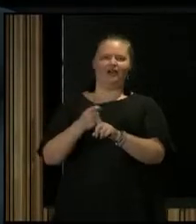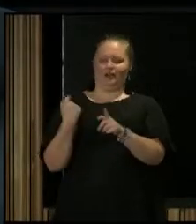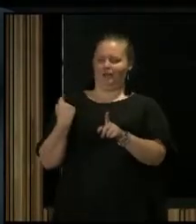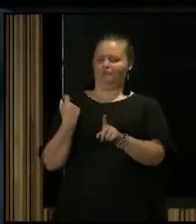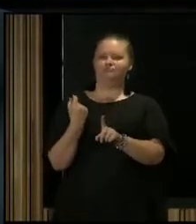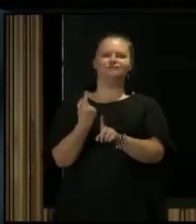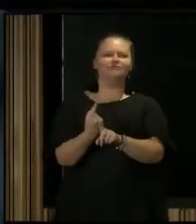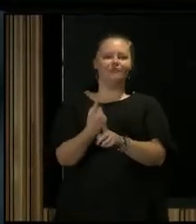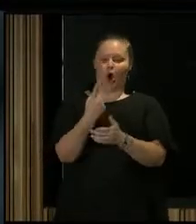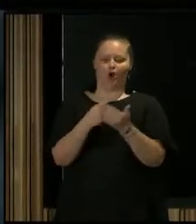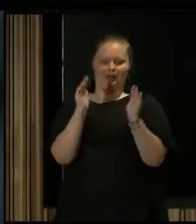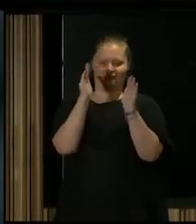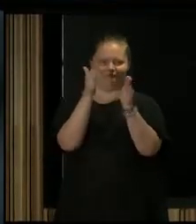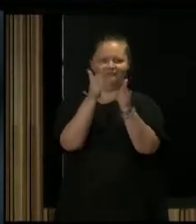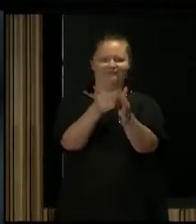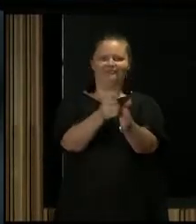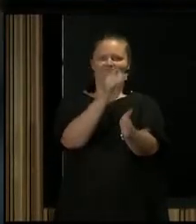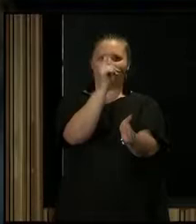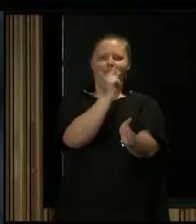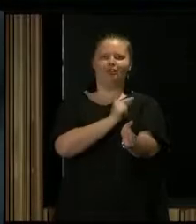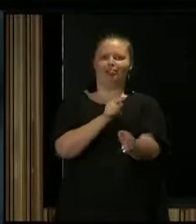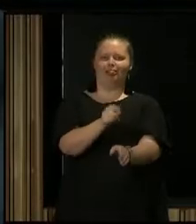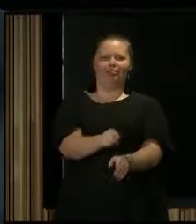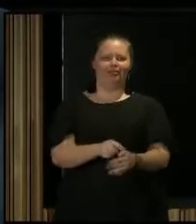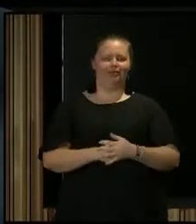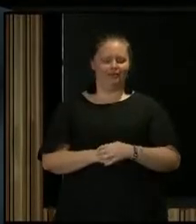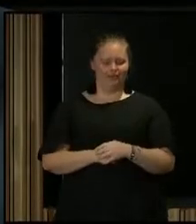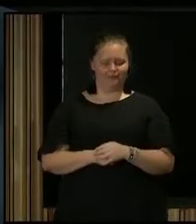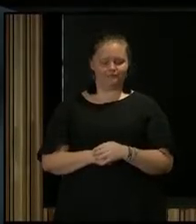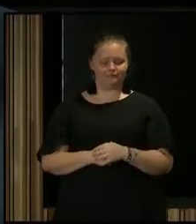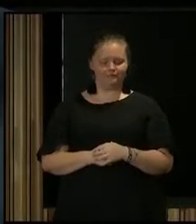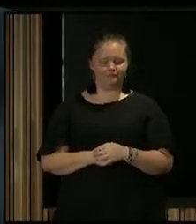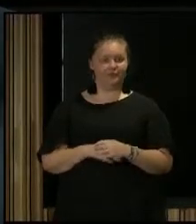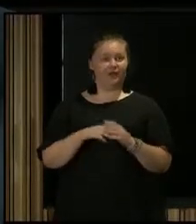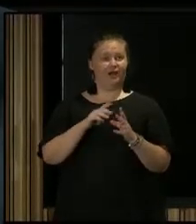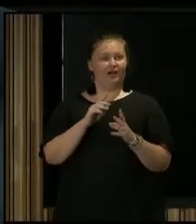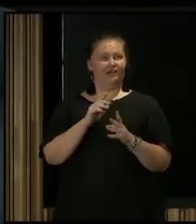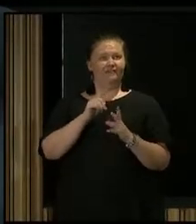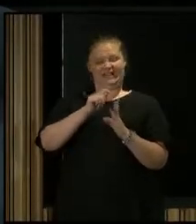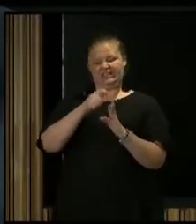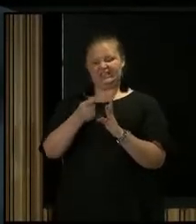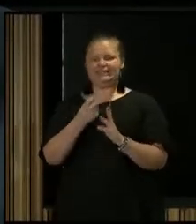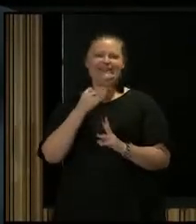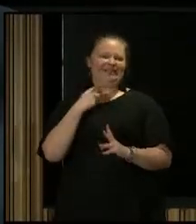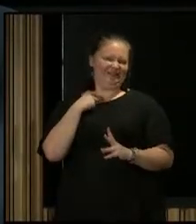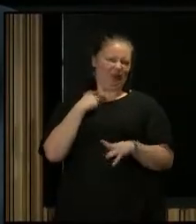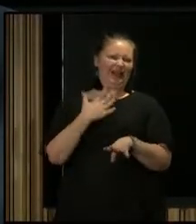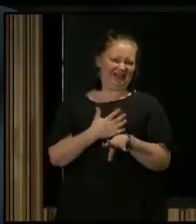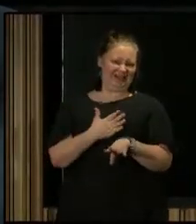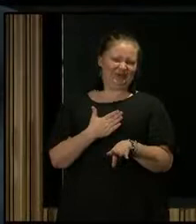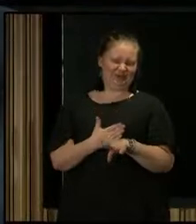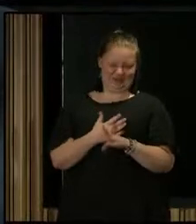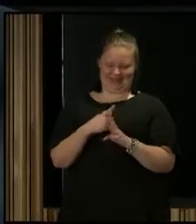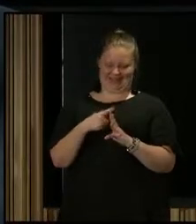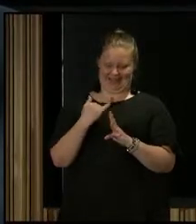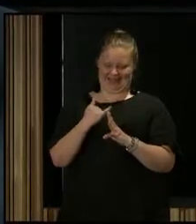thing it could have led me to was pub choir. I have a series of rather disappointing careers before